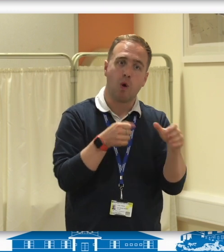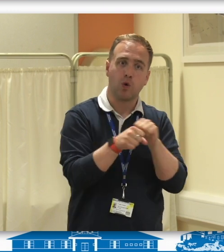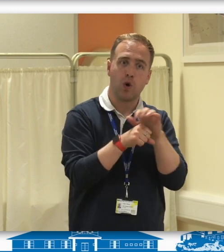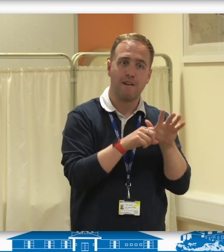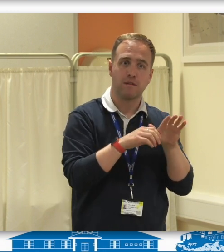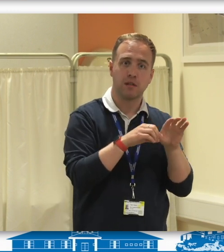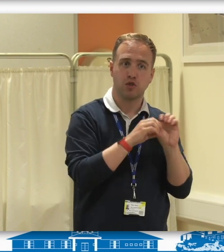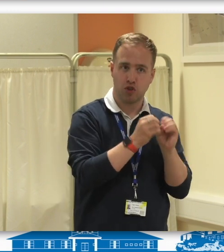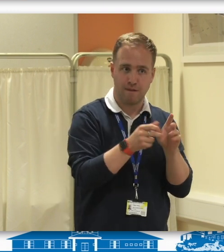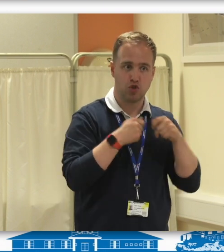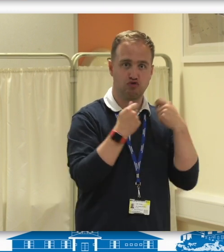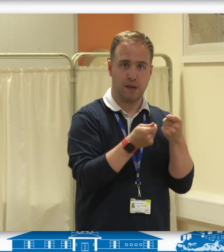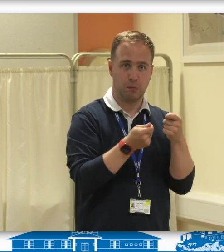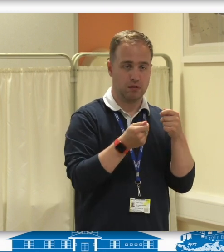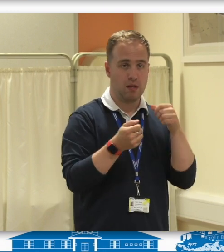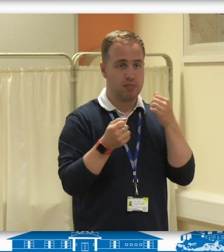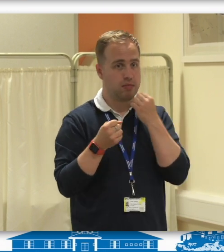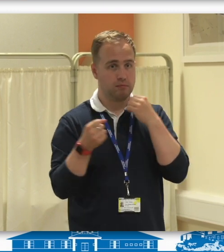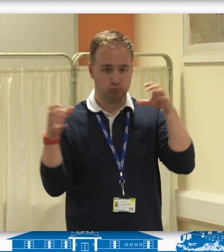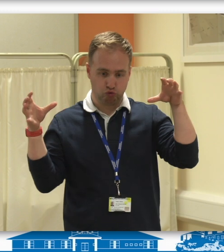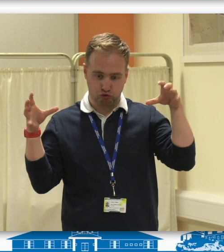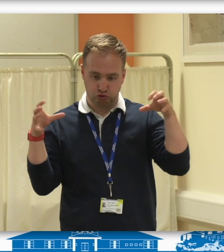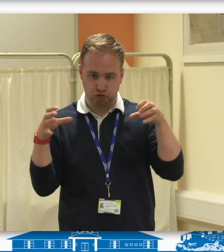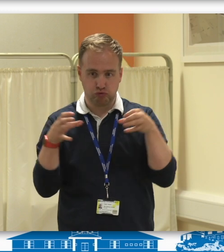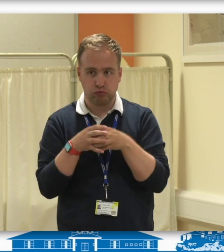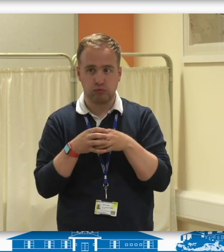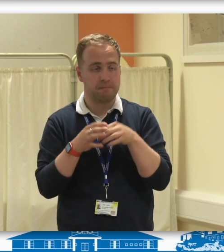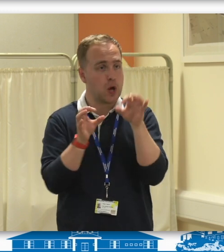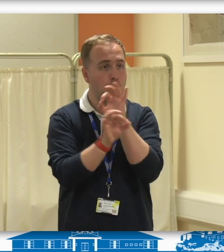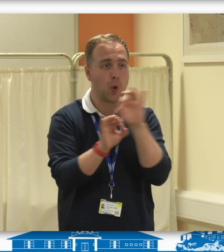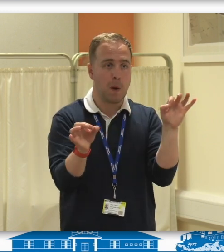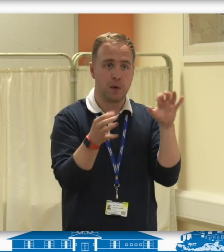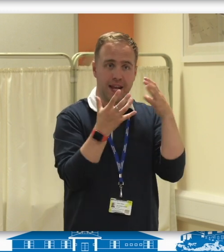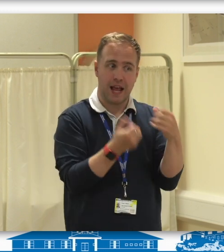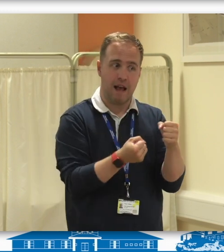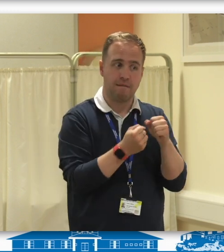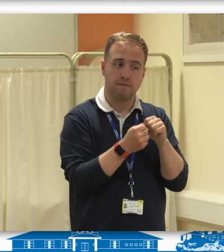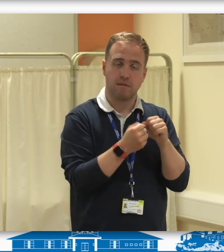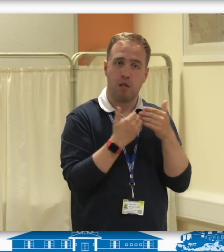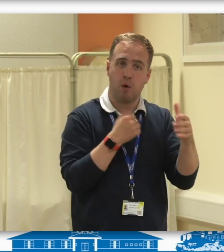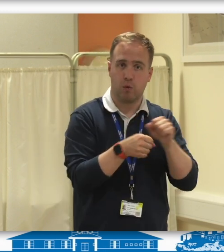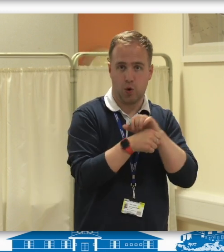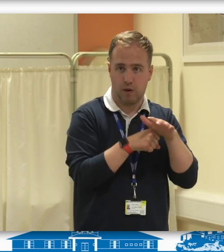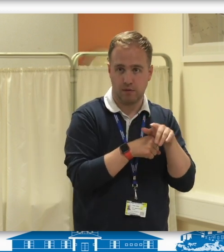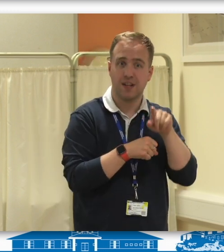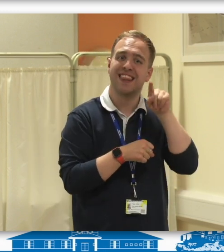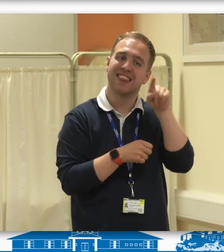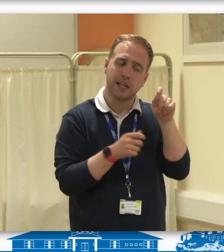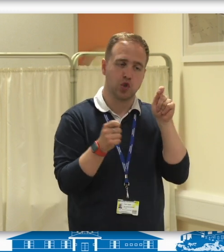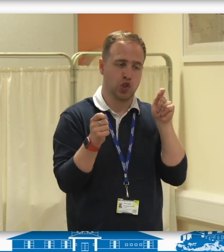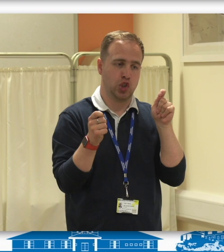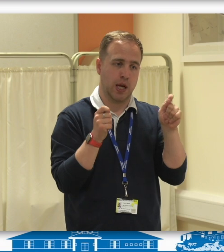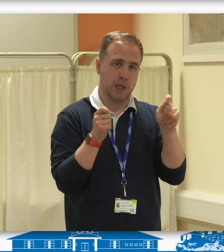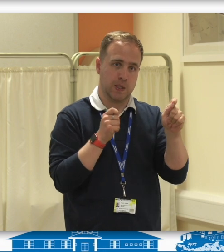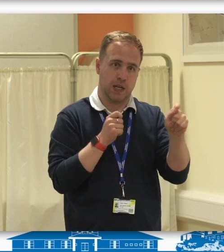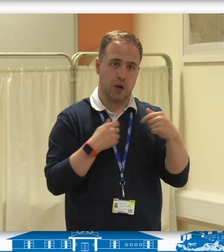and our numbers dropped. We weren't seeing anybody triggered with long COVID. That is changing, and we're